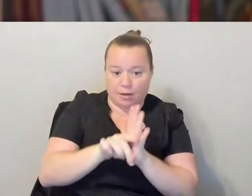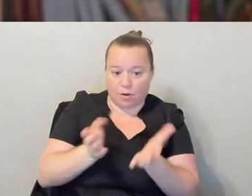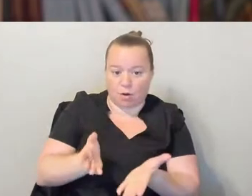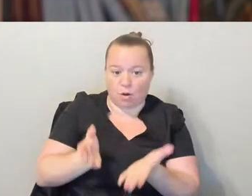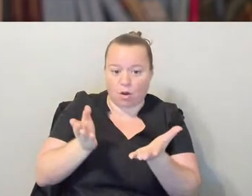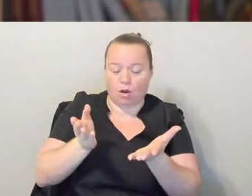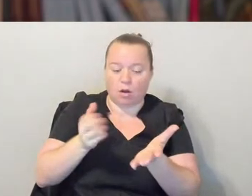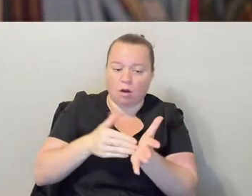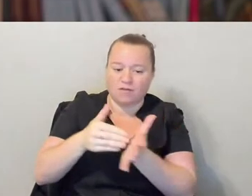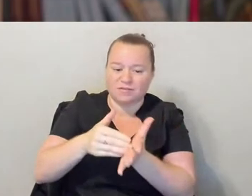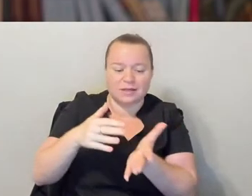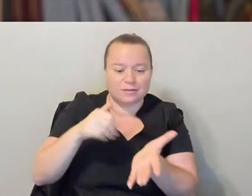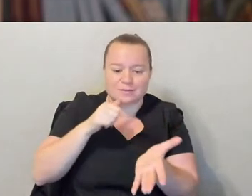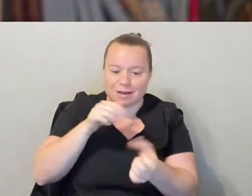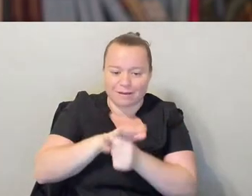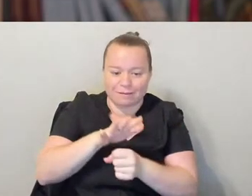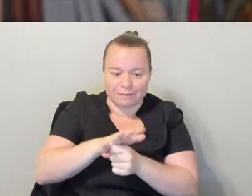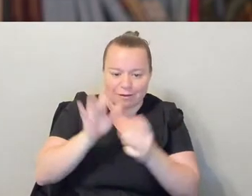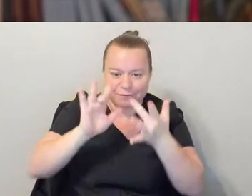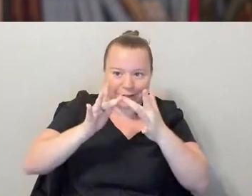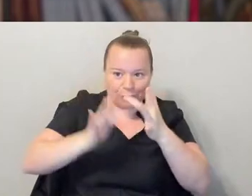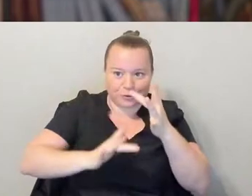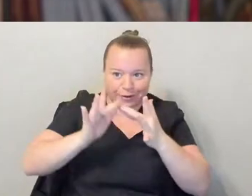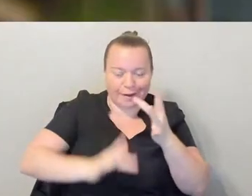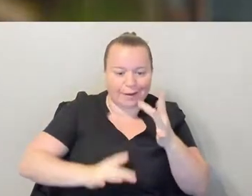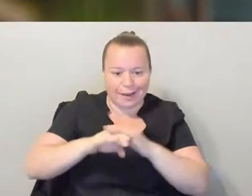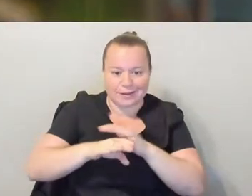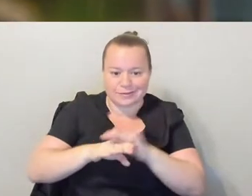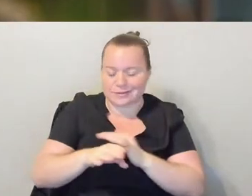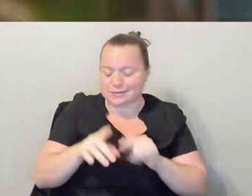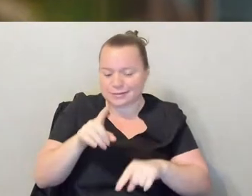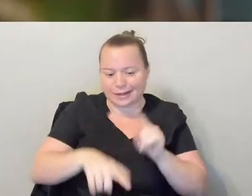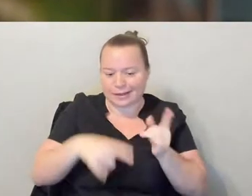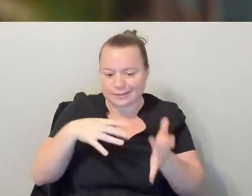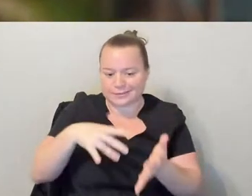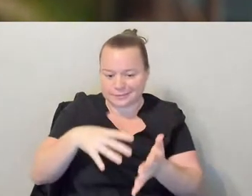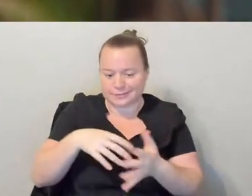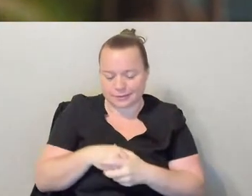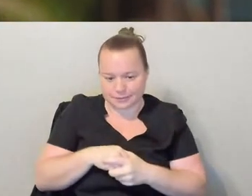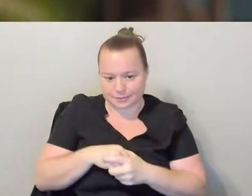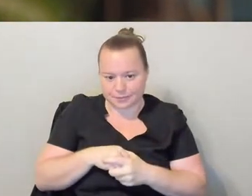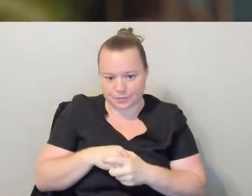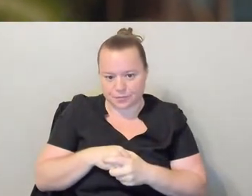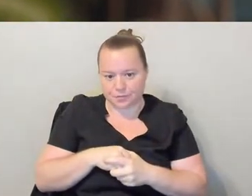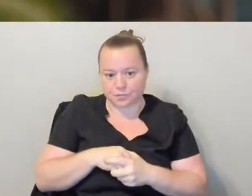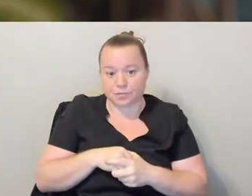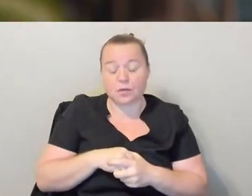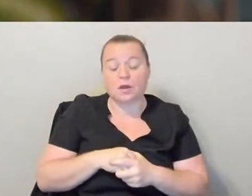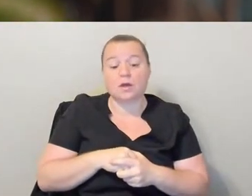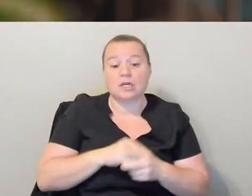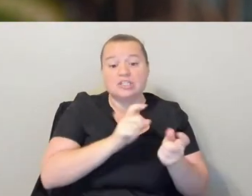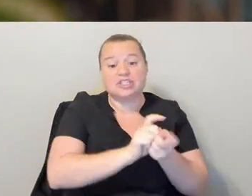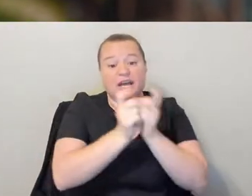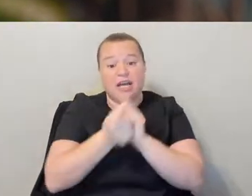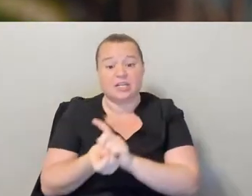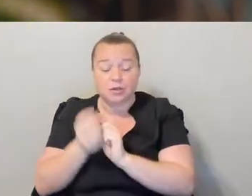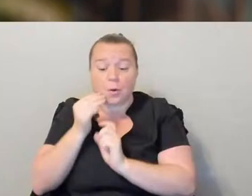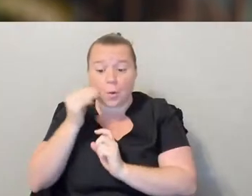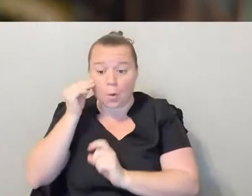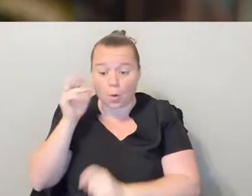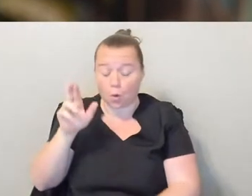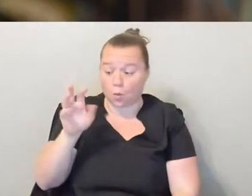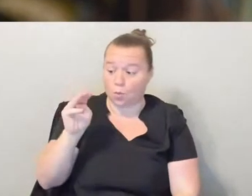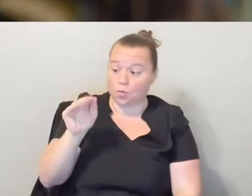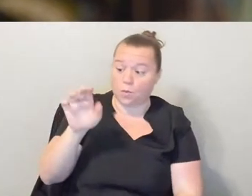internet access and a quieter room to study. The transition to remote learning was challenging for all